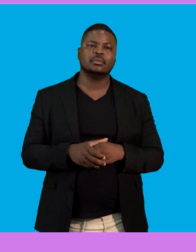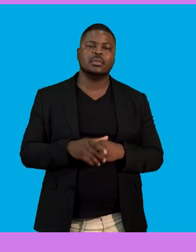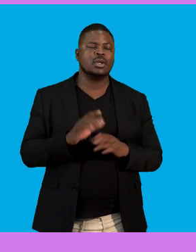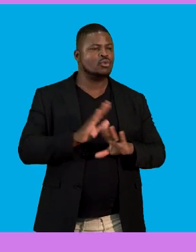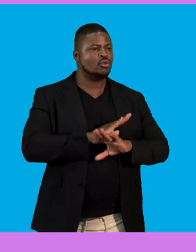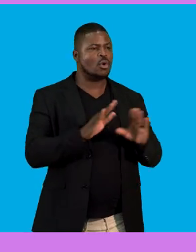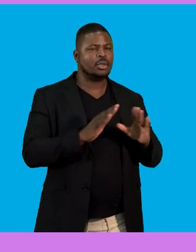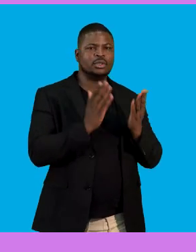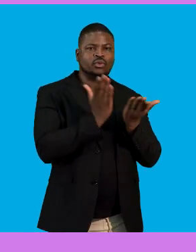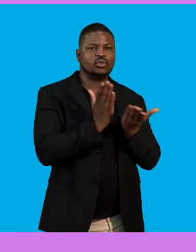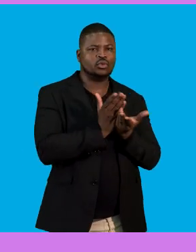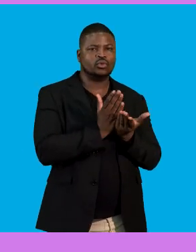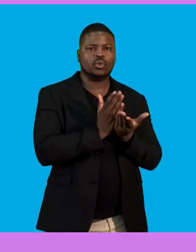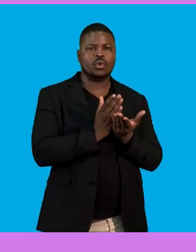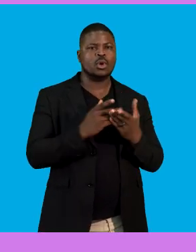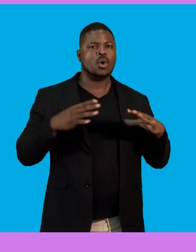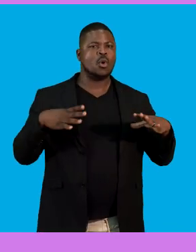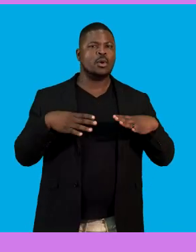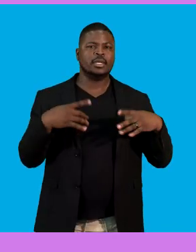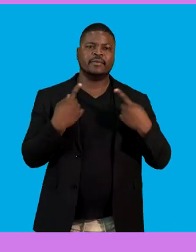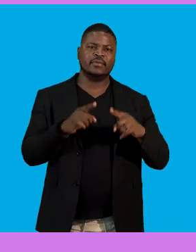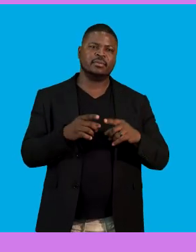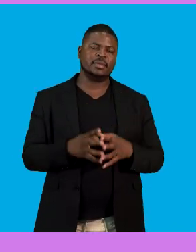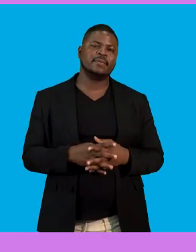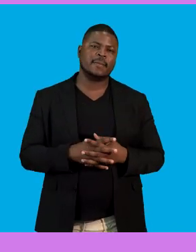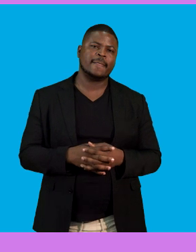was not during